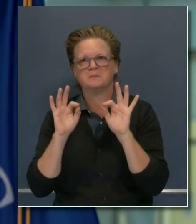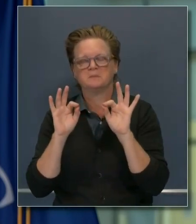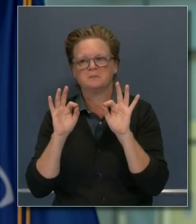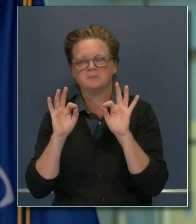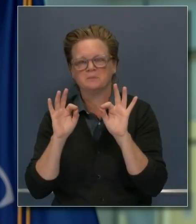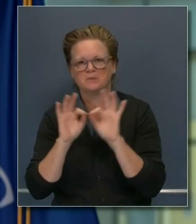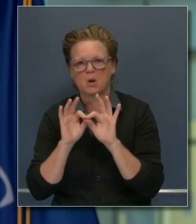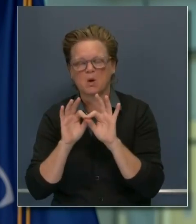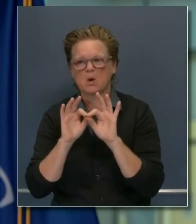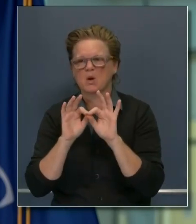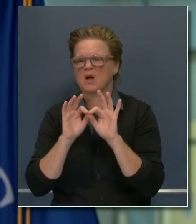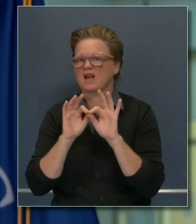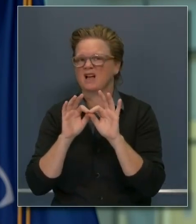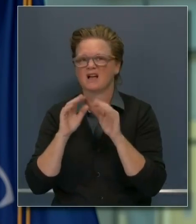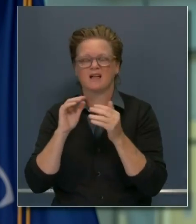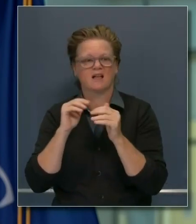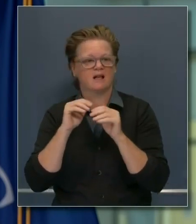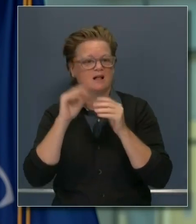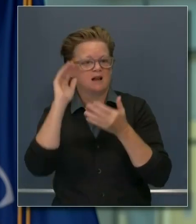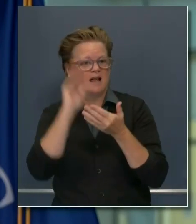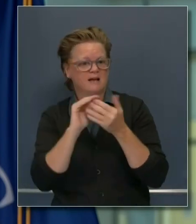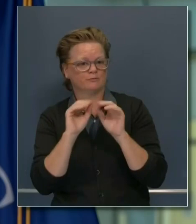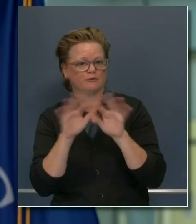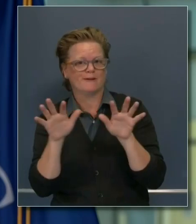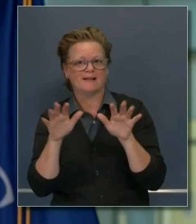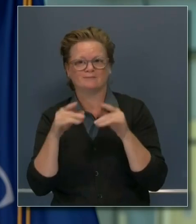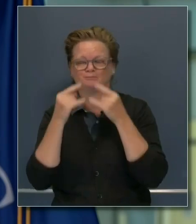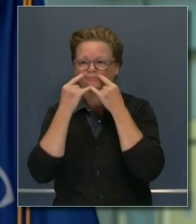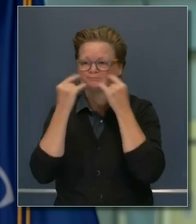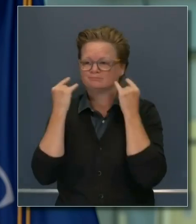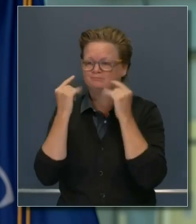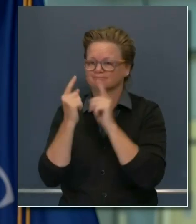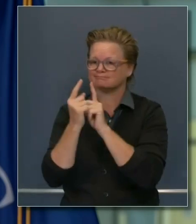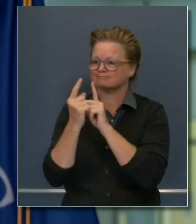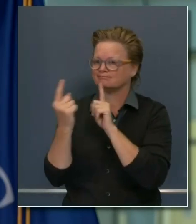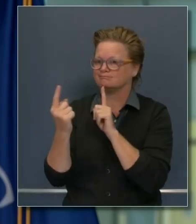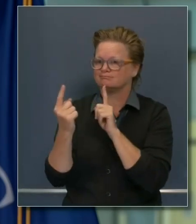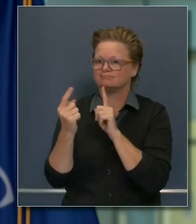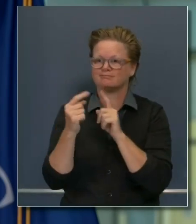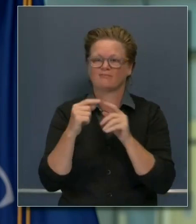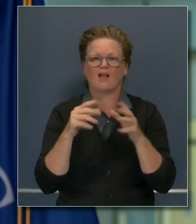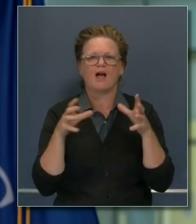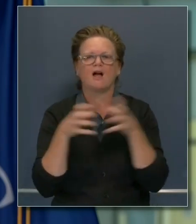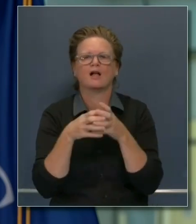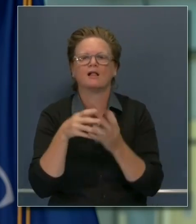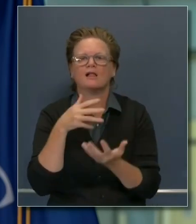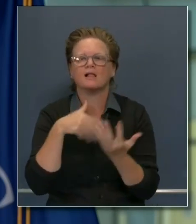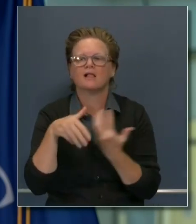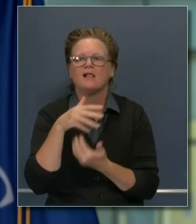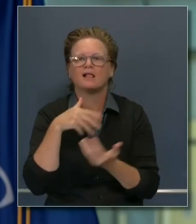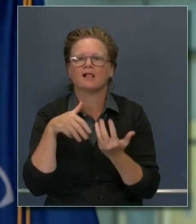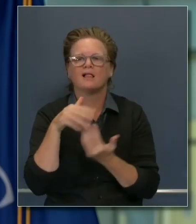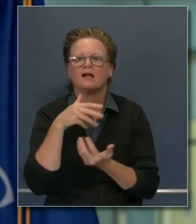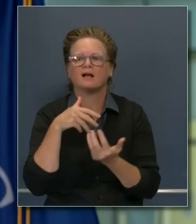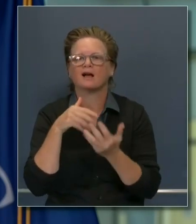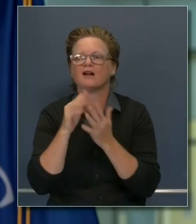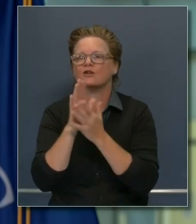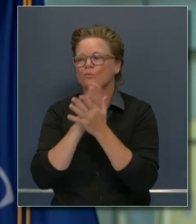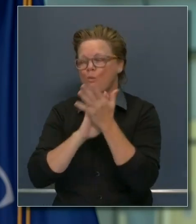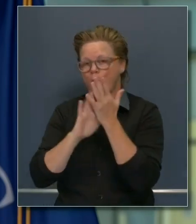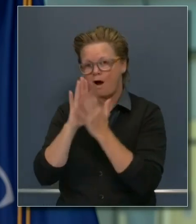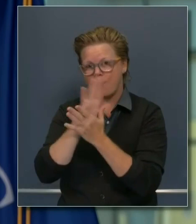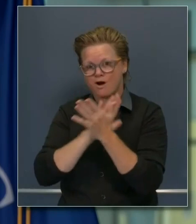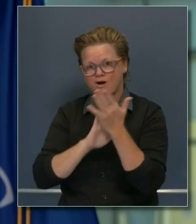spread of this disease. Encouraging you, as always, to appropriate yourself by washing your hands and continuing in that spirit